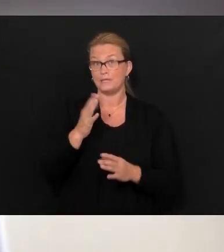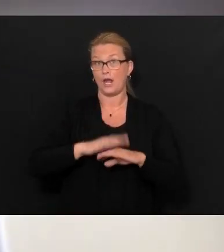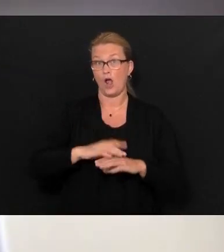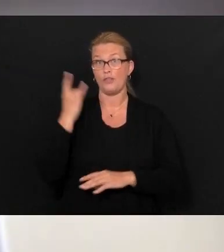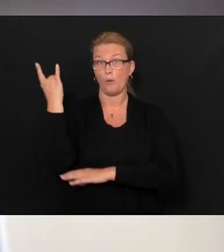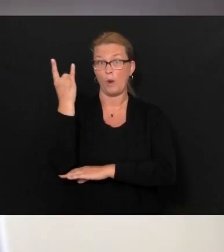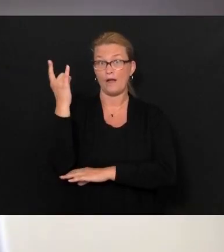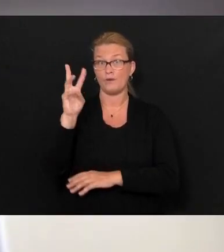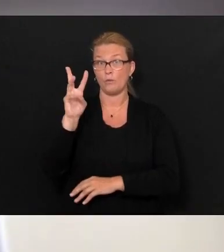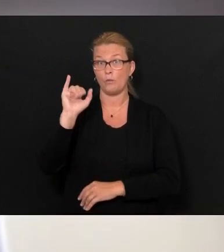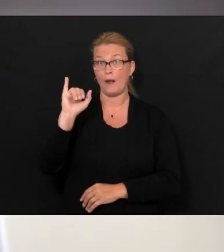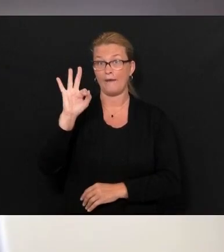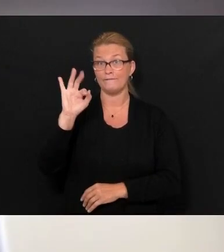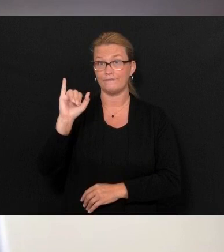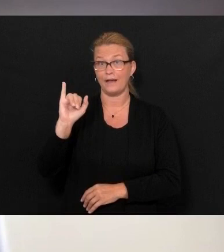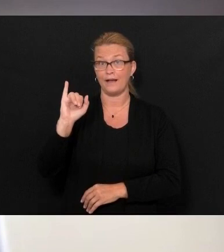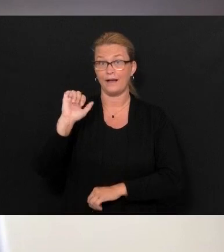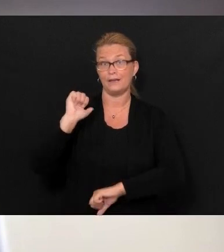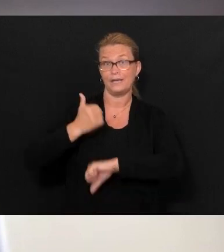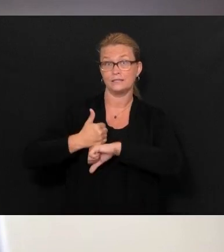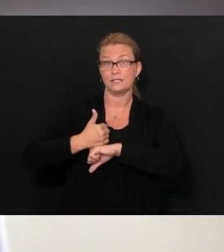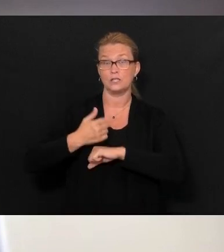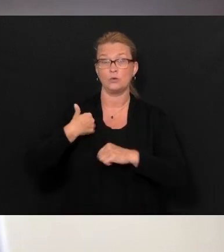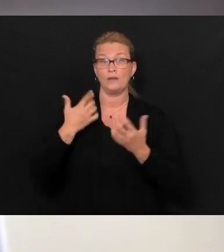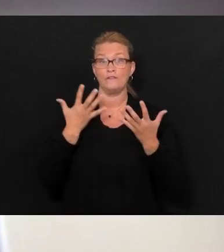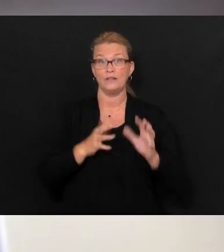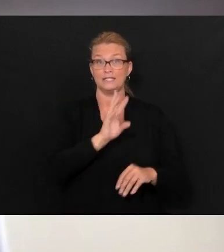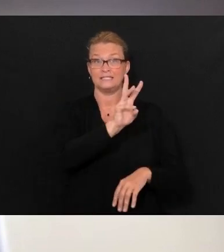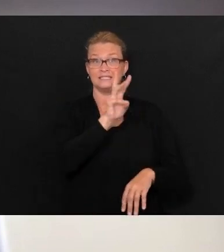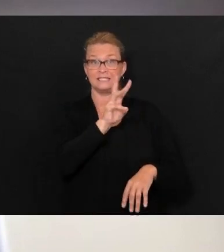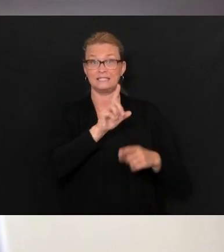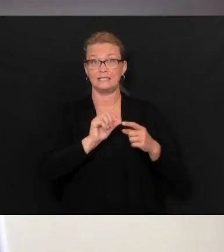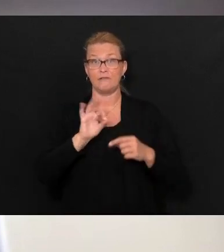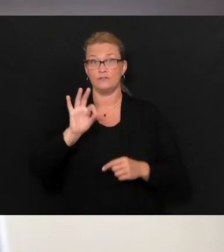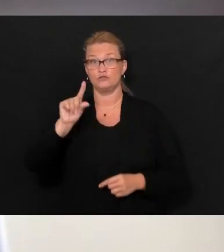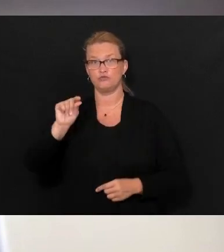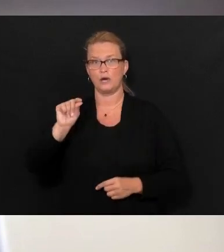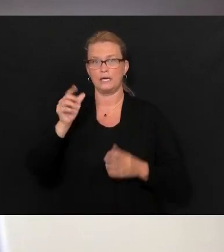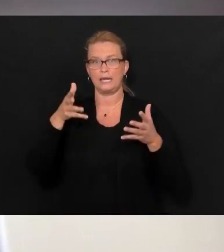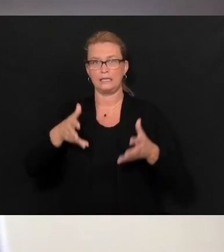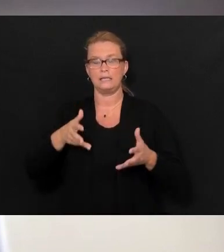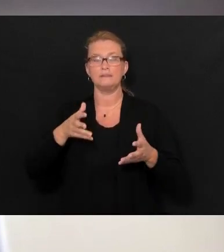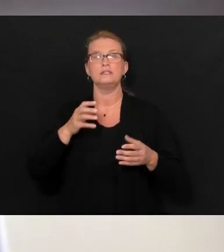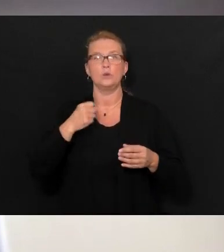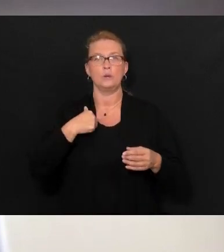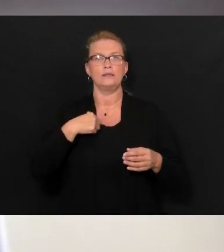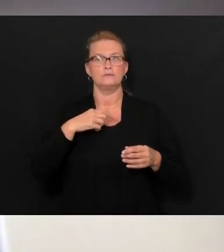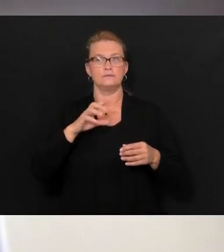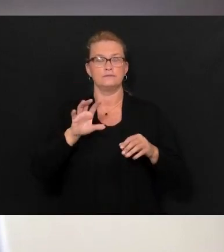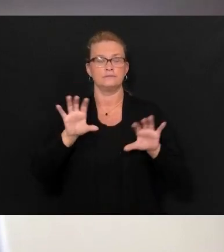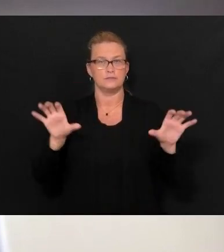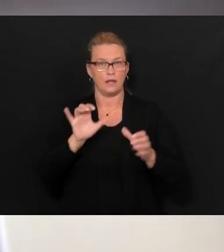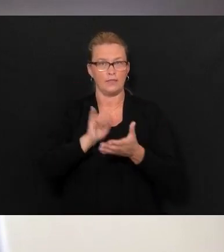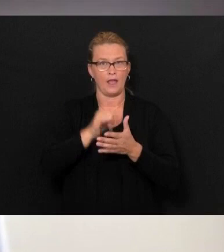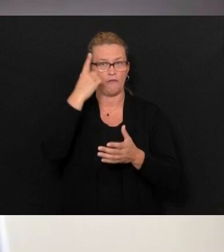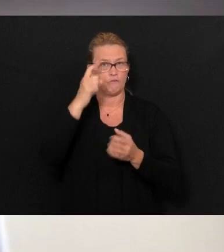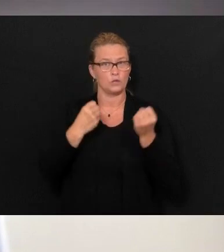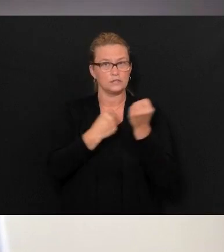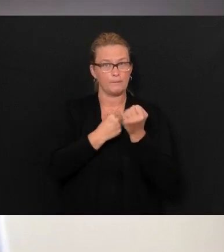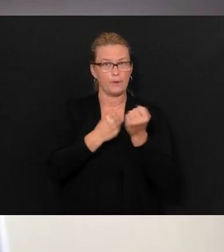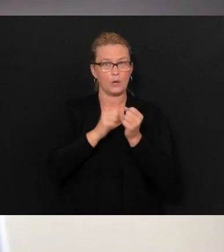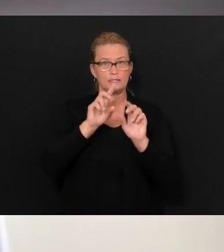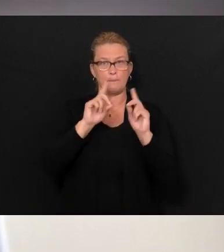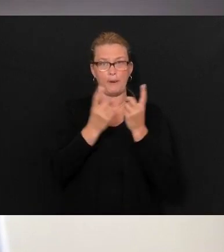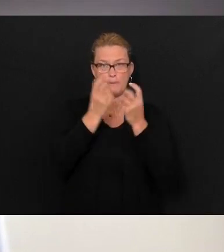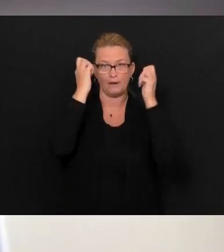Wi-Fi installation. We have completed 6 of the 20 sites that the National Guard's adding to support the Department of Education. We've also worked